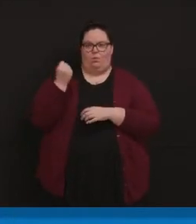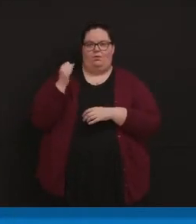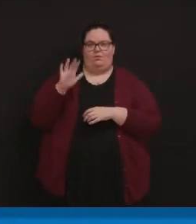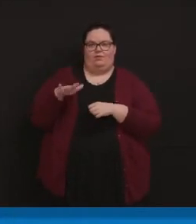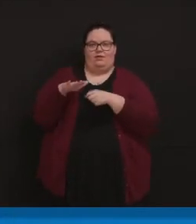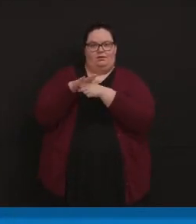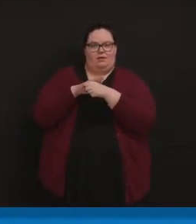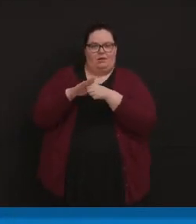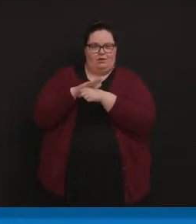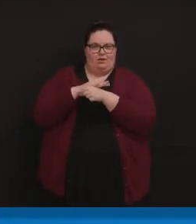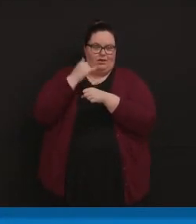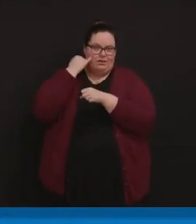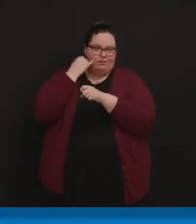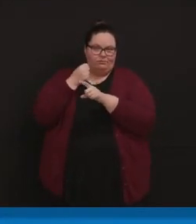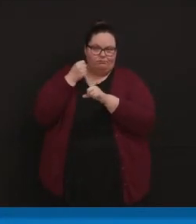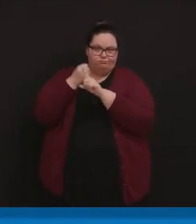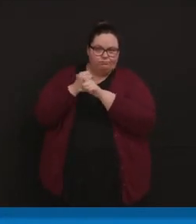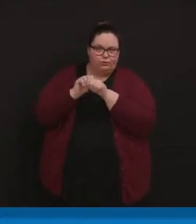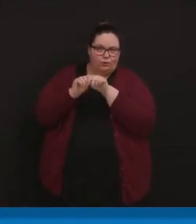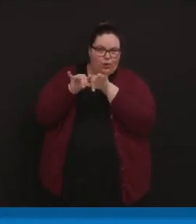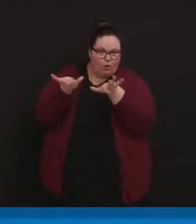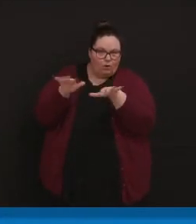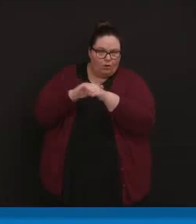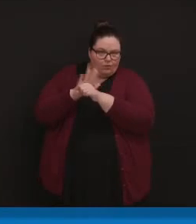people in a facility where there was an ongoing outbreak.